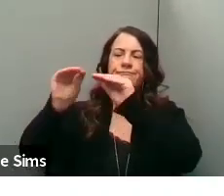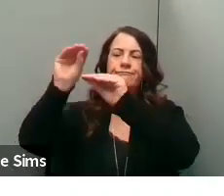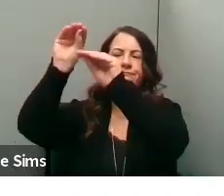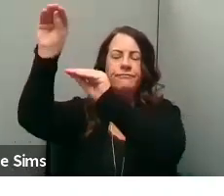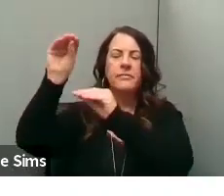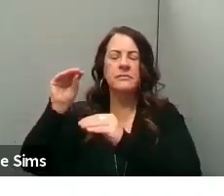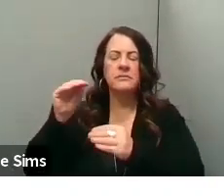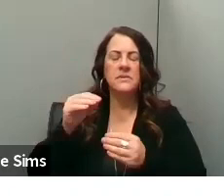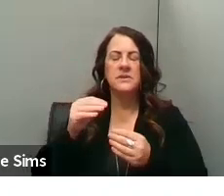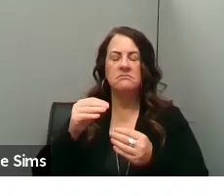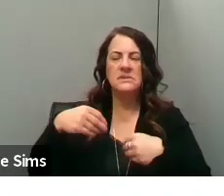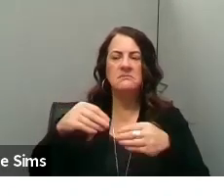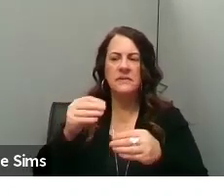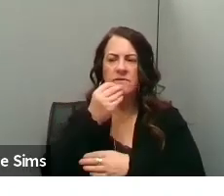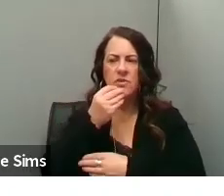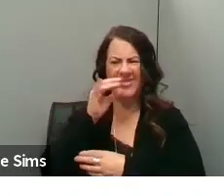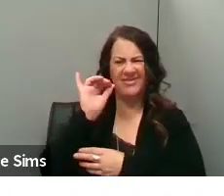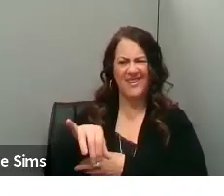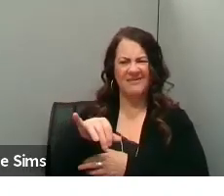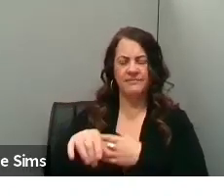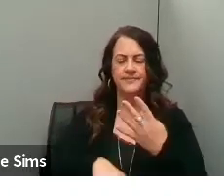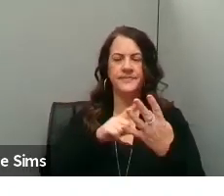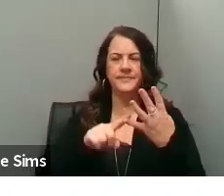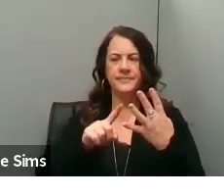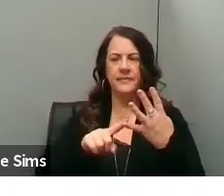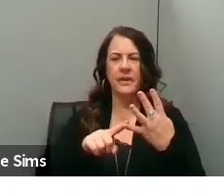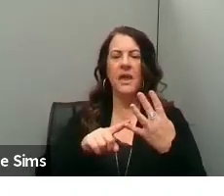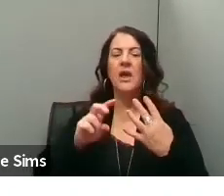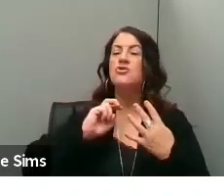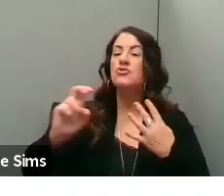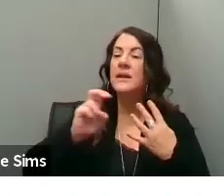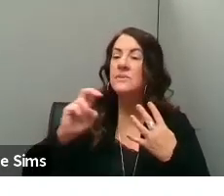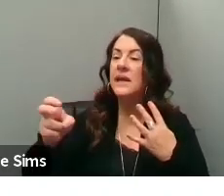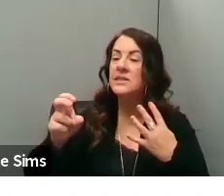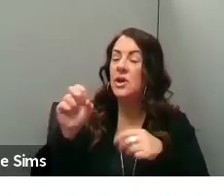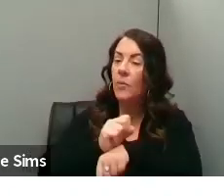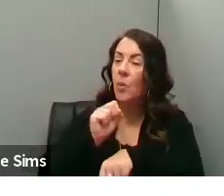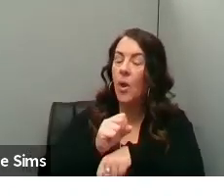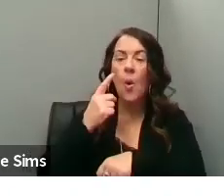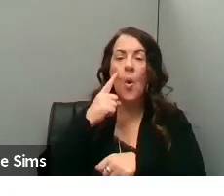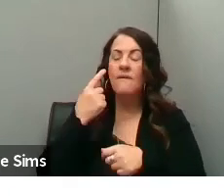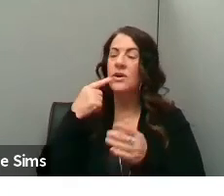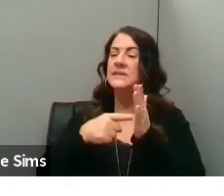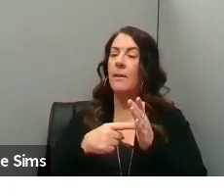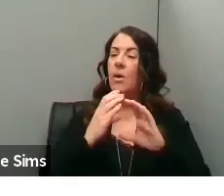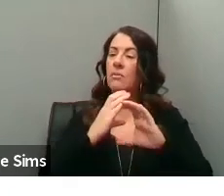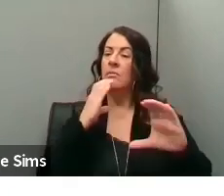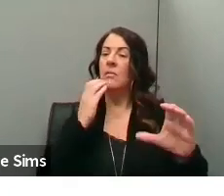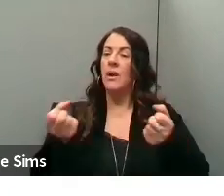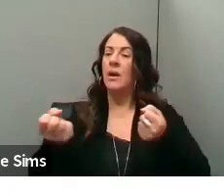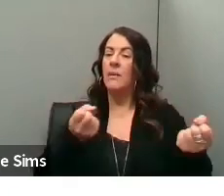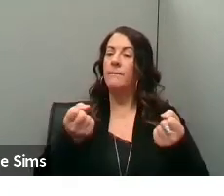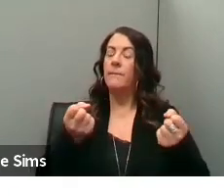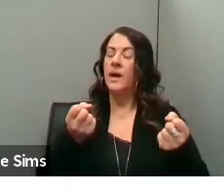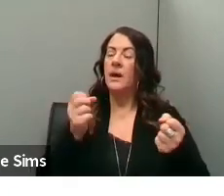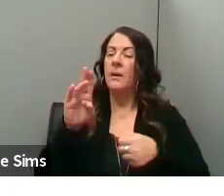in those positions. And transportation employees, bus drivers, people that operate trains